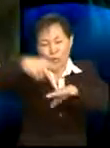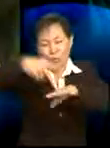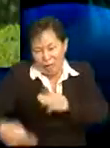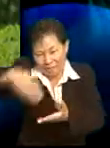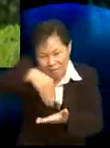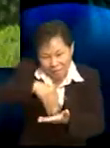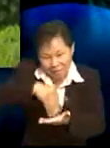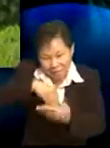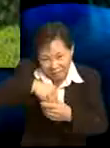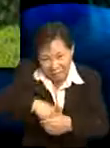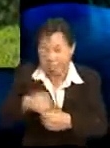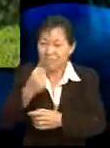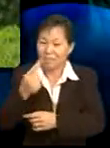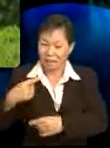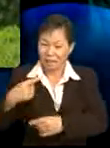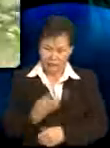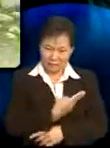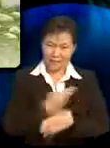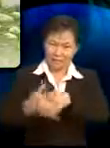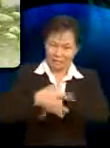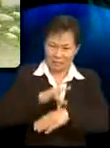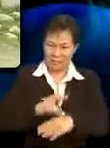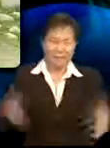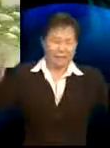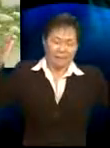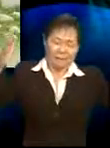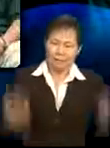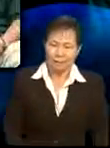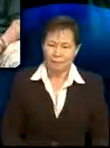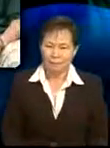in! Why, see, you should have told us earlier. Ah!